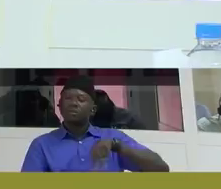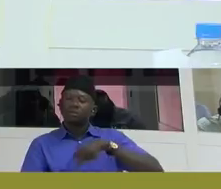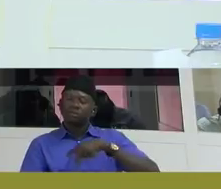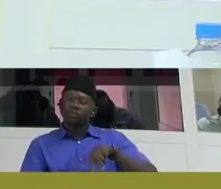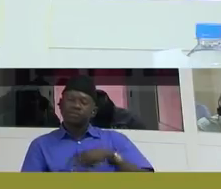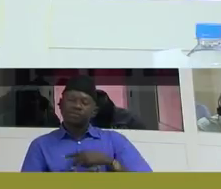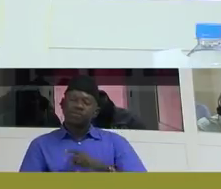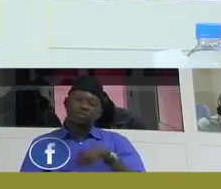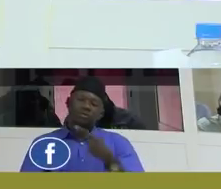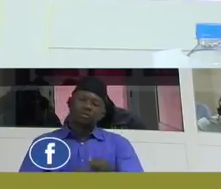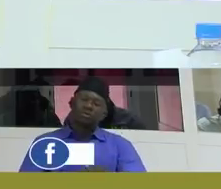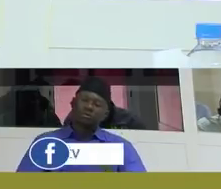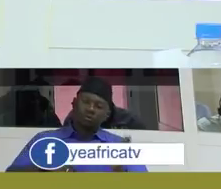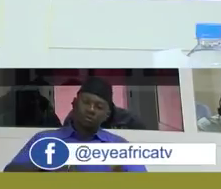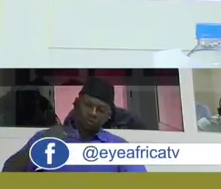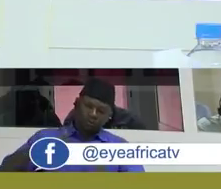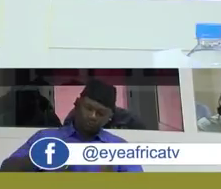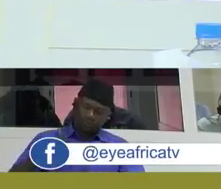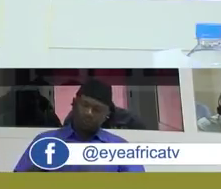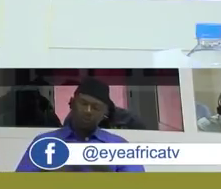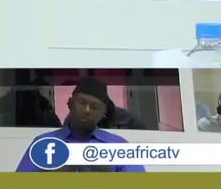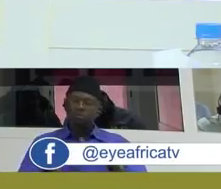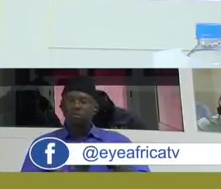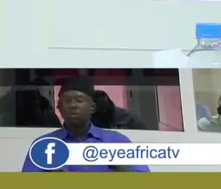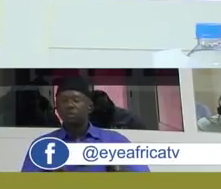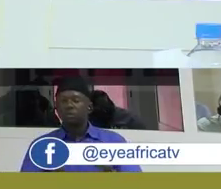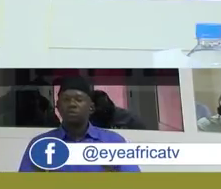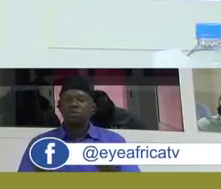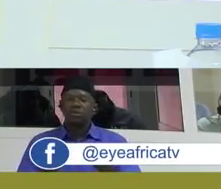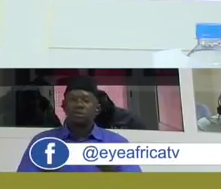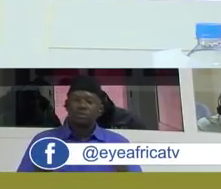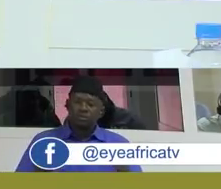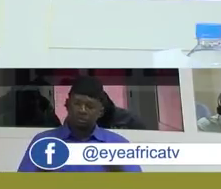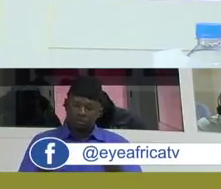from drumming, from playing music.